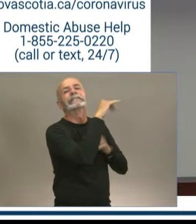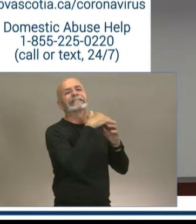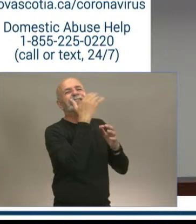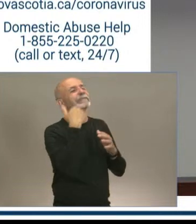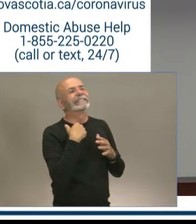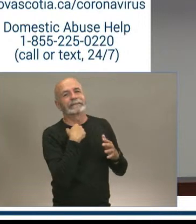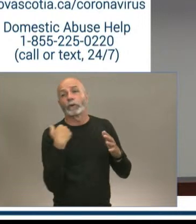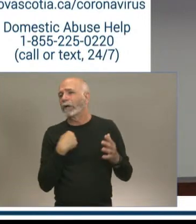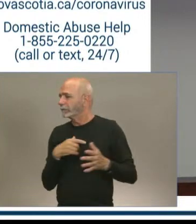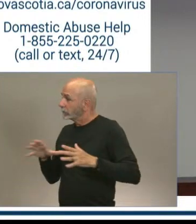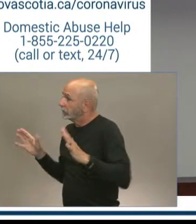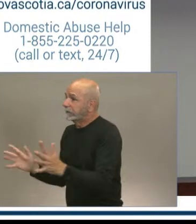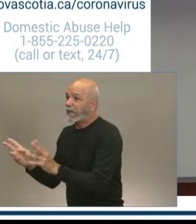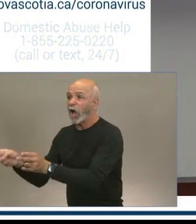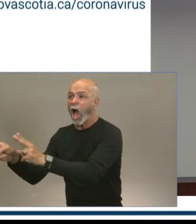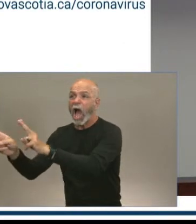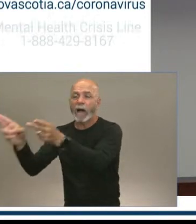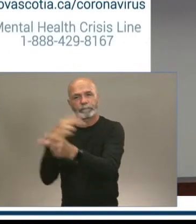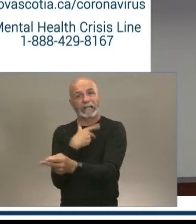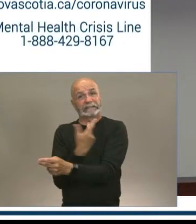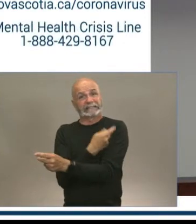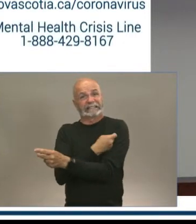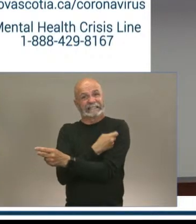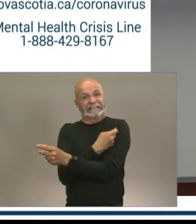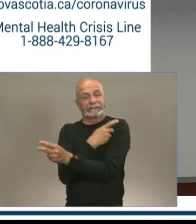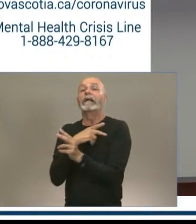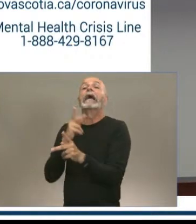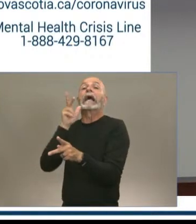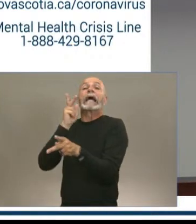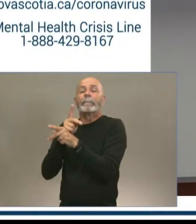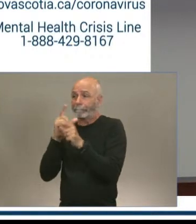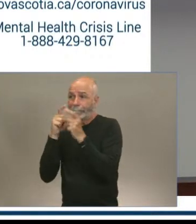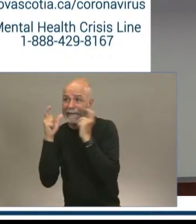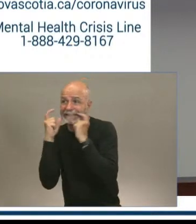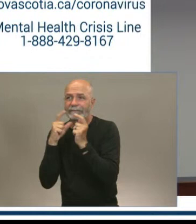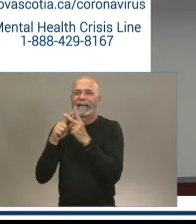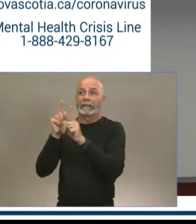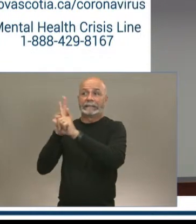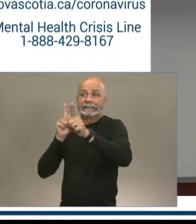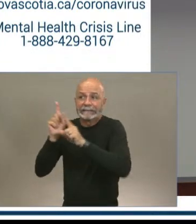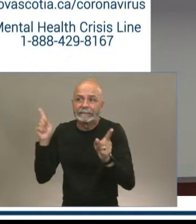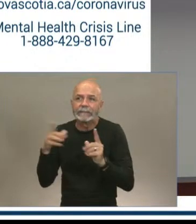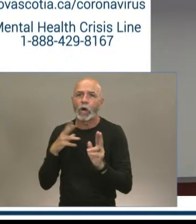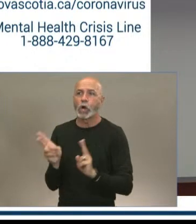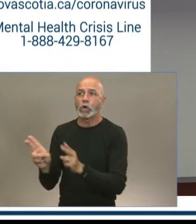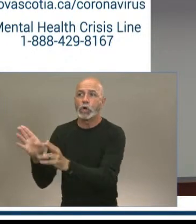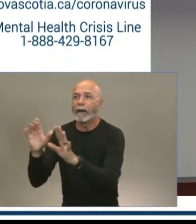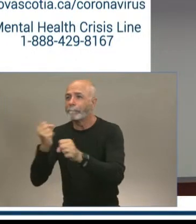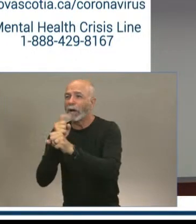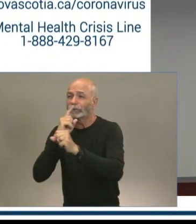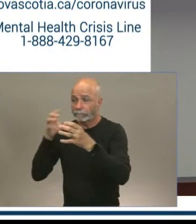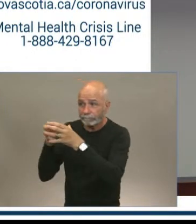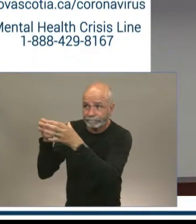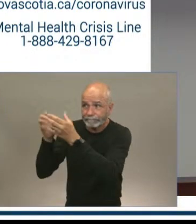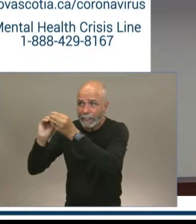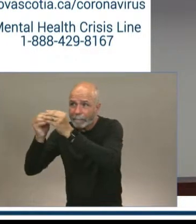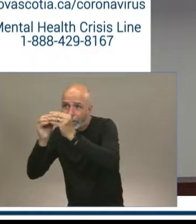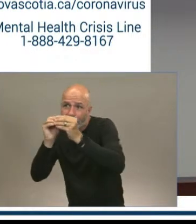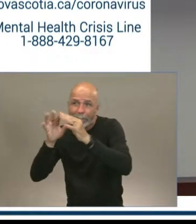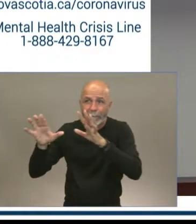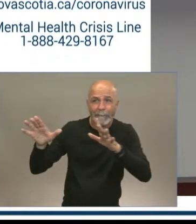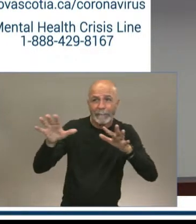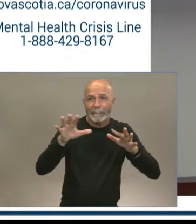line of defense, but also maintaining things like masking, physical distancing, limiting the gathering numbers, and relaxing those